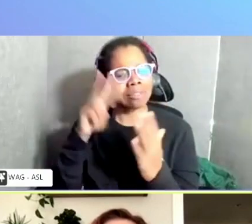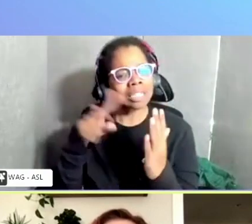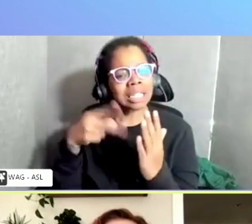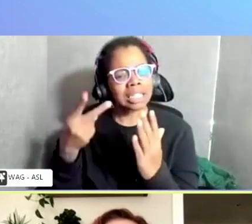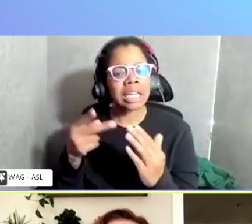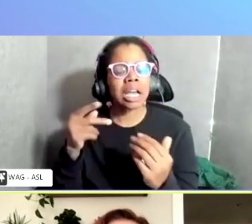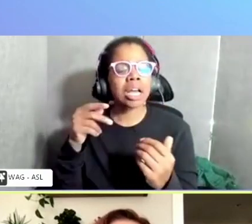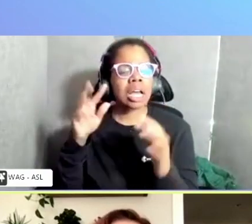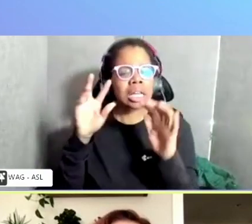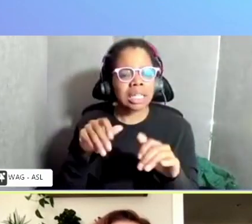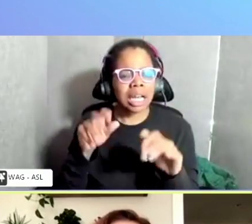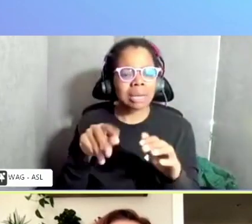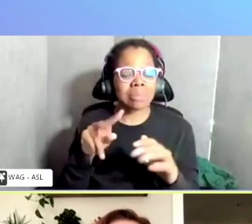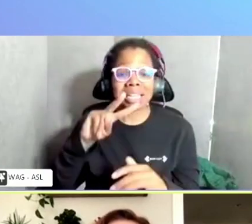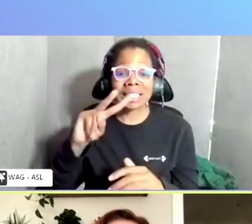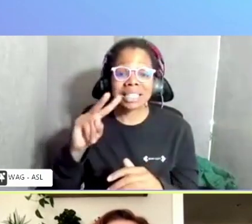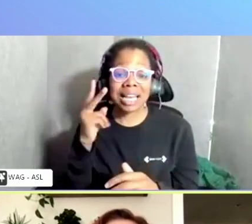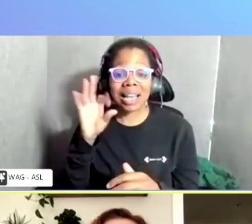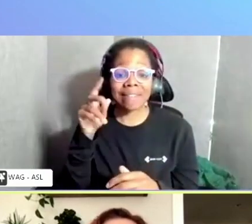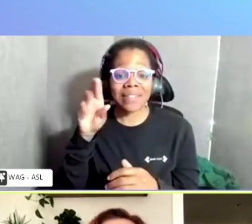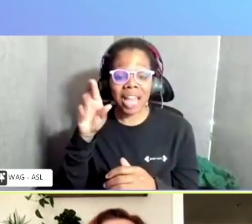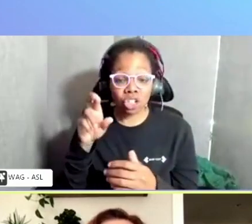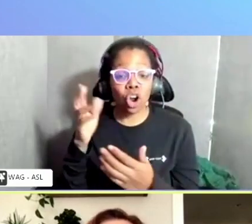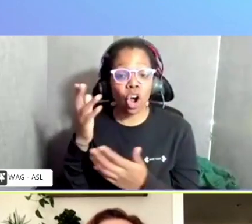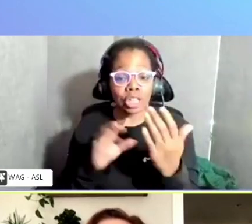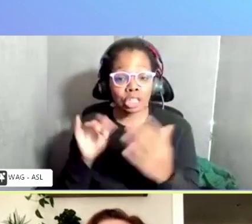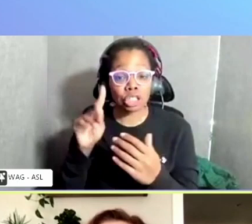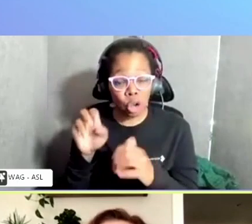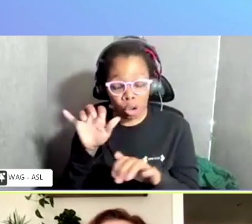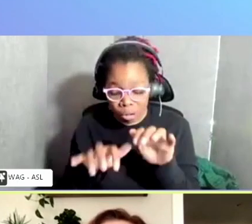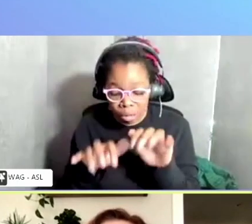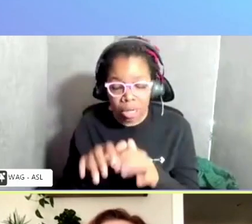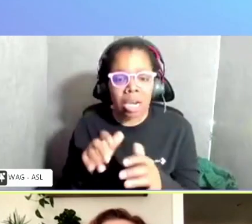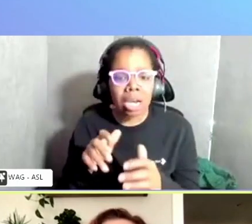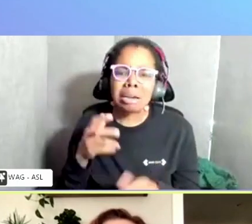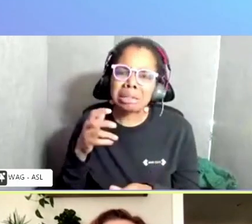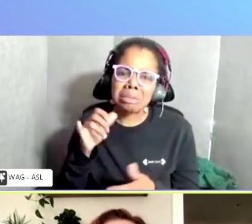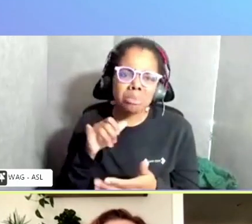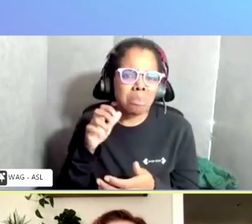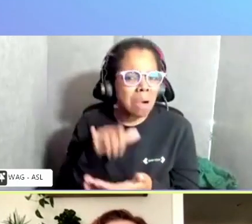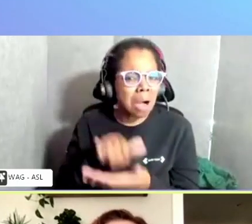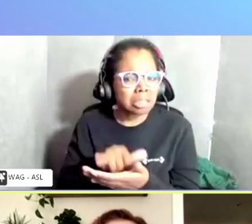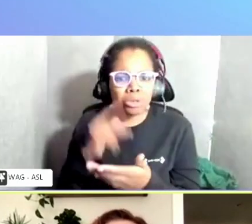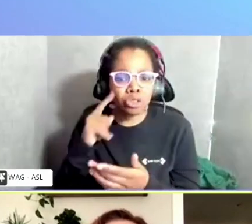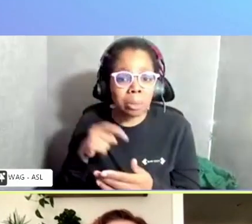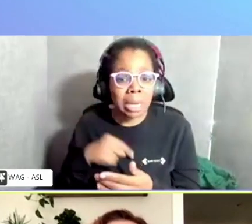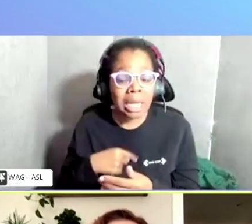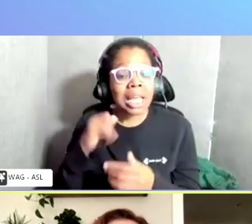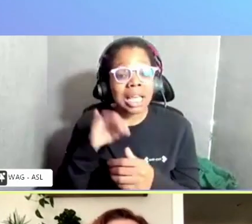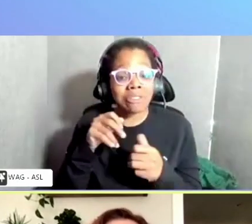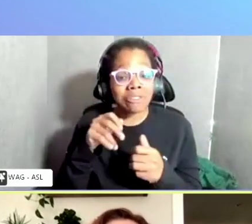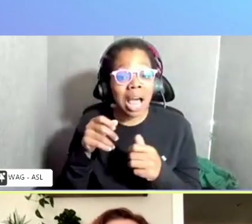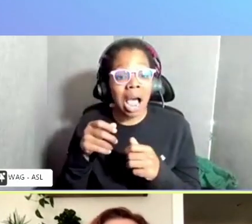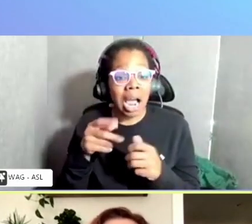Typing second factor authentication codes by hand is very hard or impossible for me. When I can copy the code sent to my